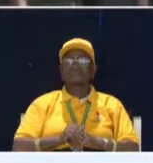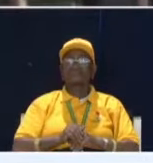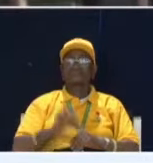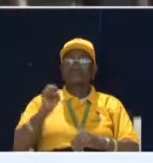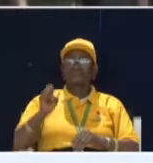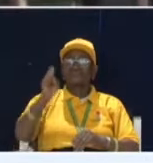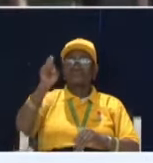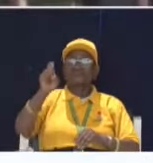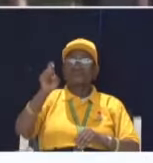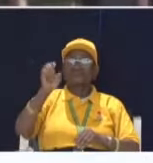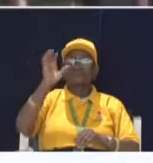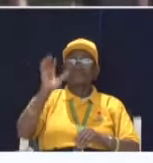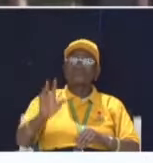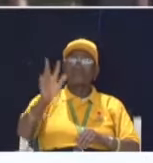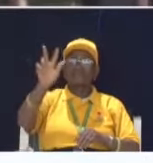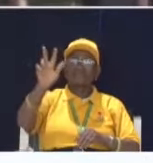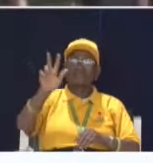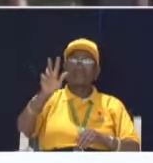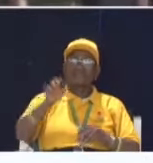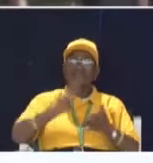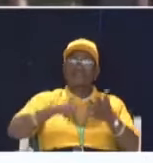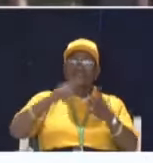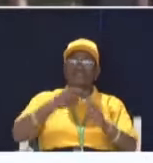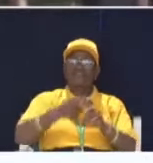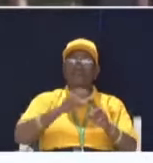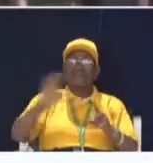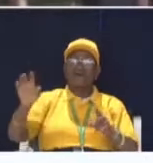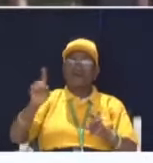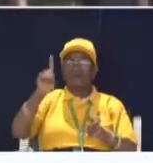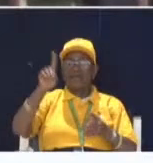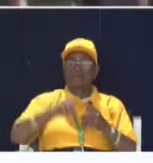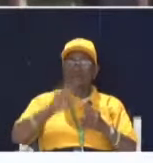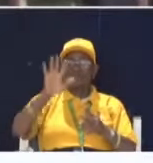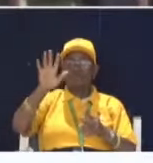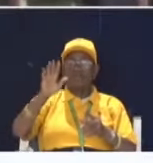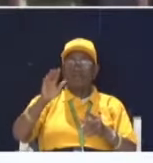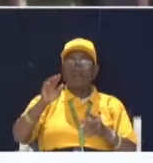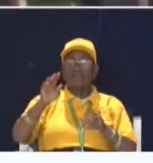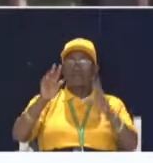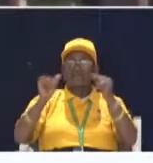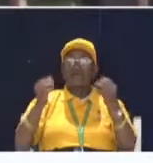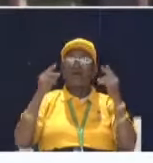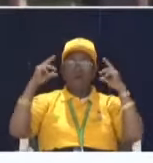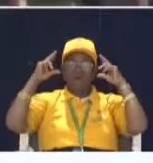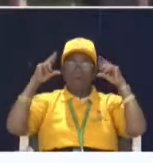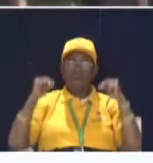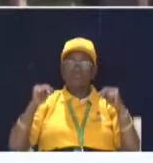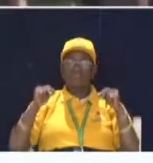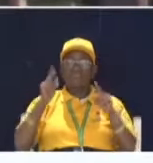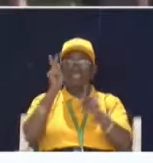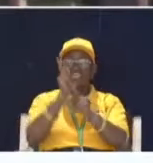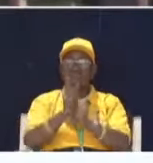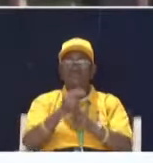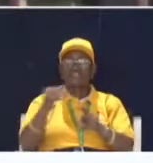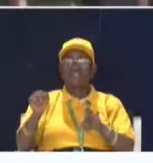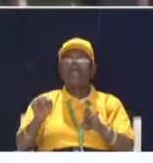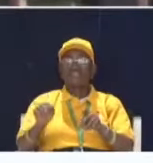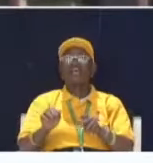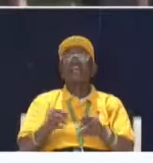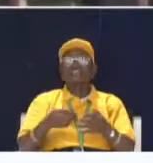Exodus 3, reading from verse 1 to 5. Now Moses kept the flock of Jethro, his